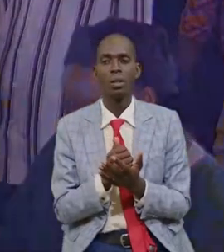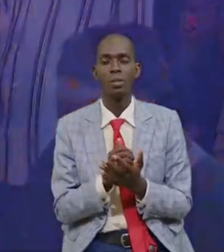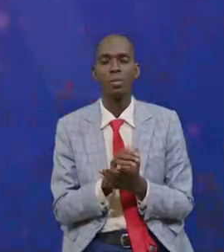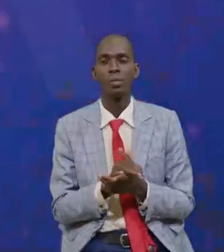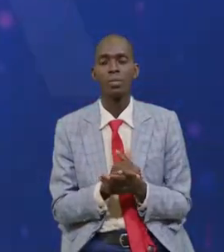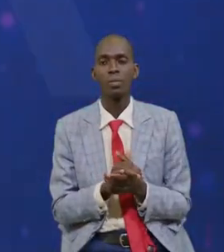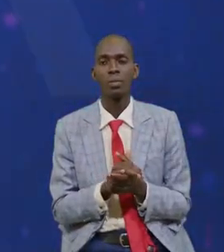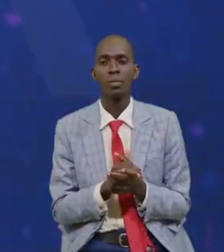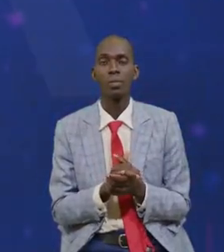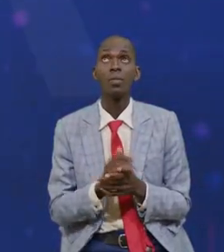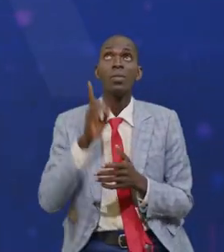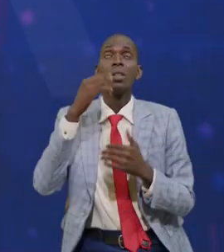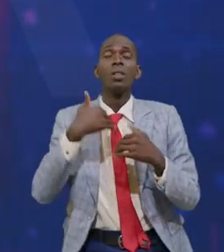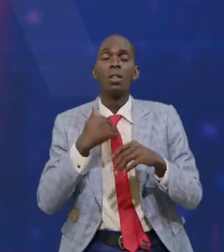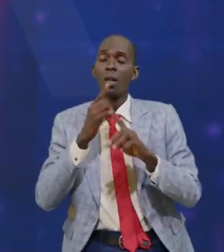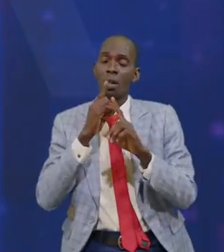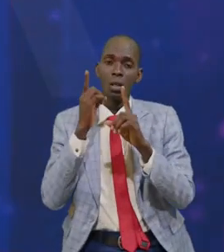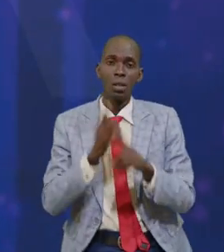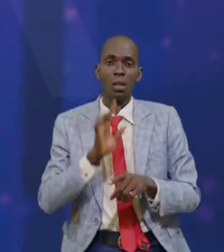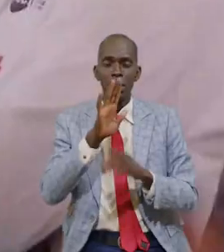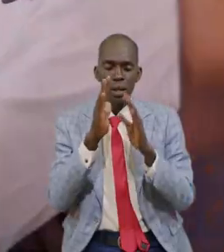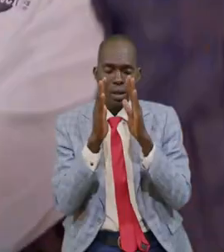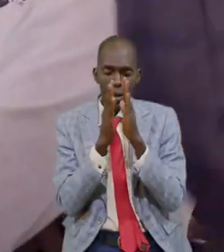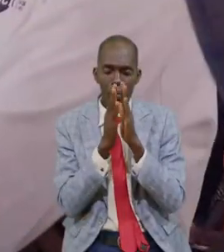He has answered your prayer.